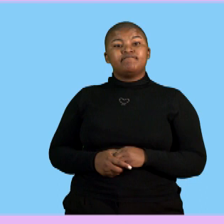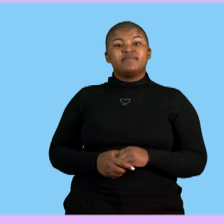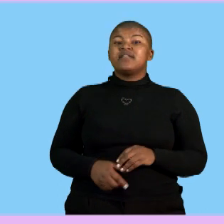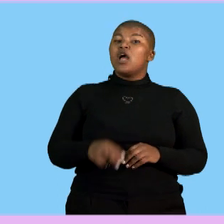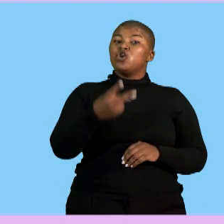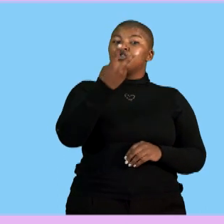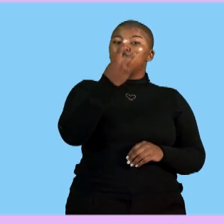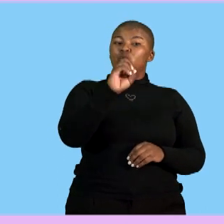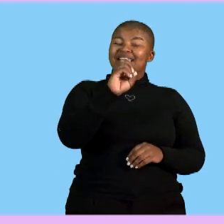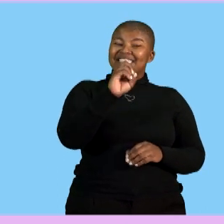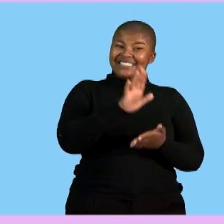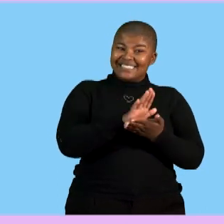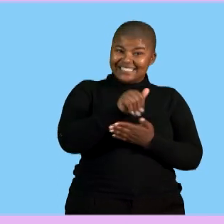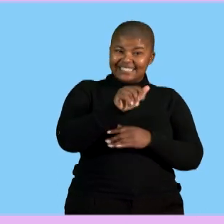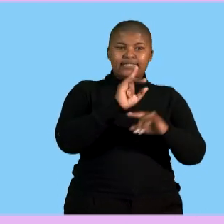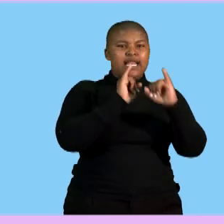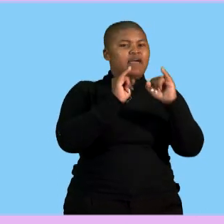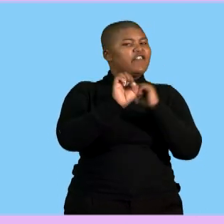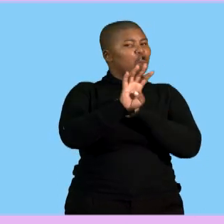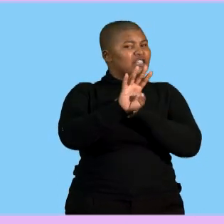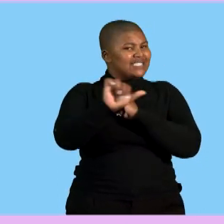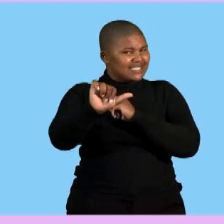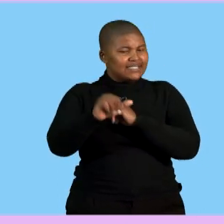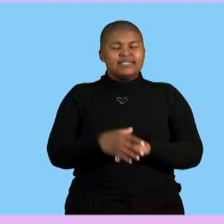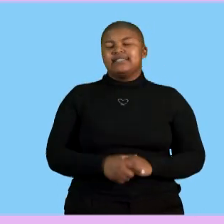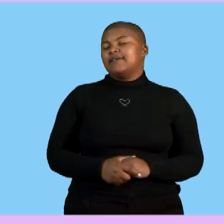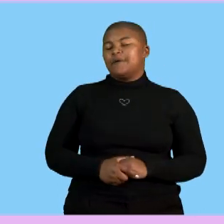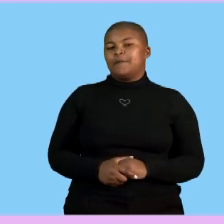January 2016 is 11.46.